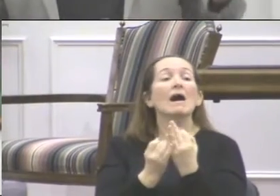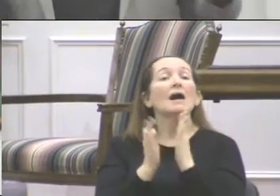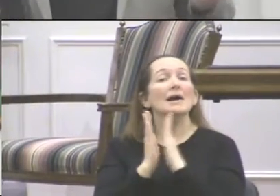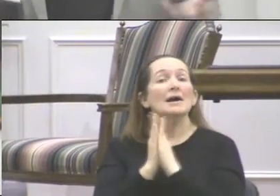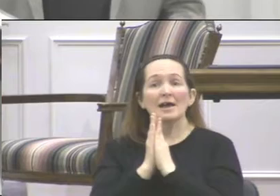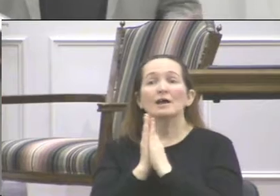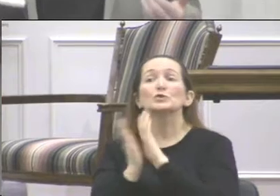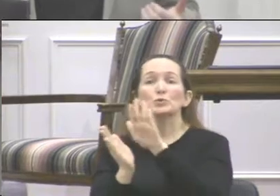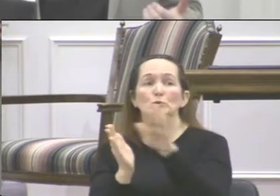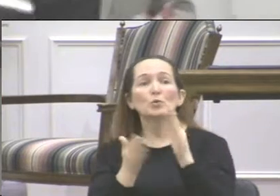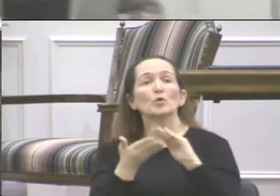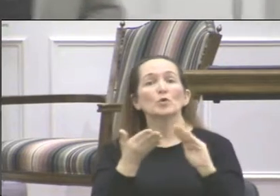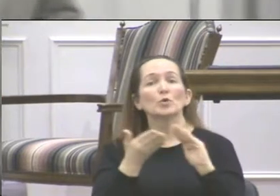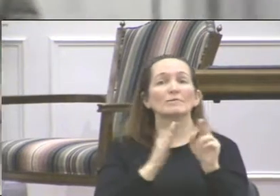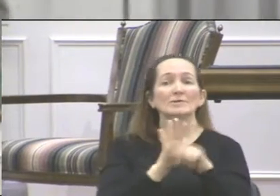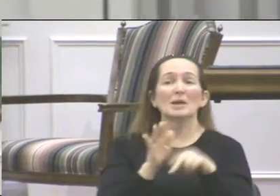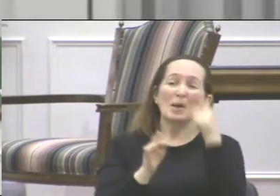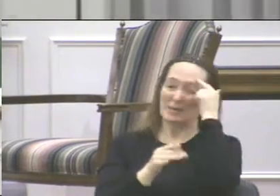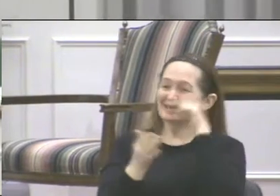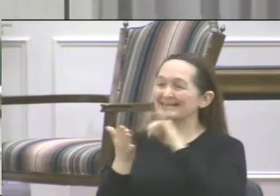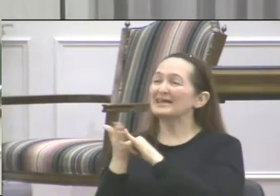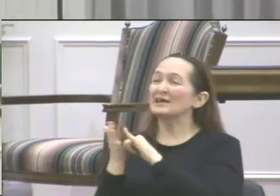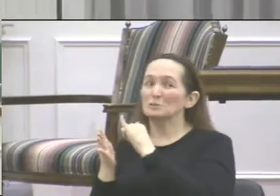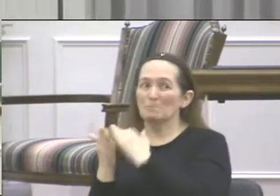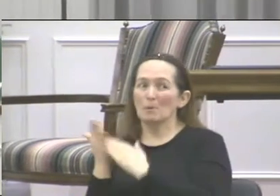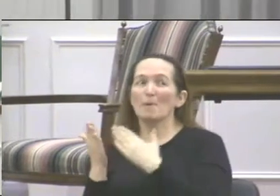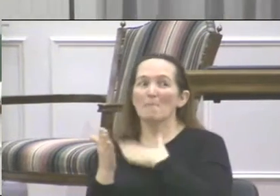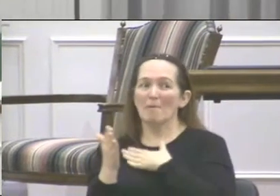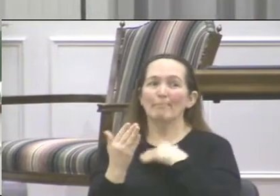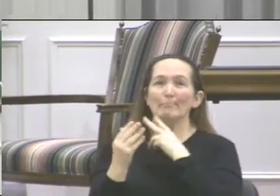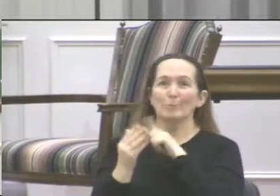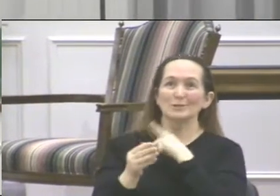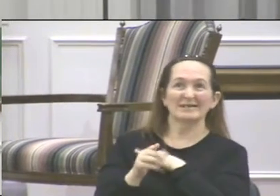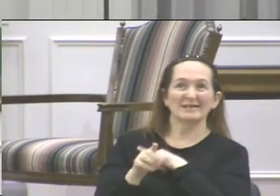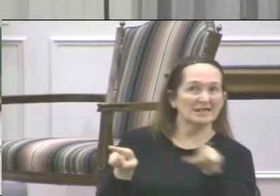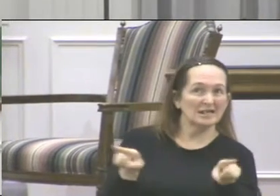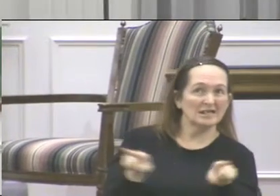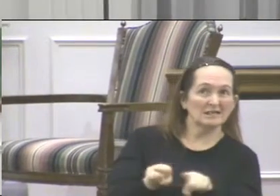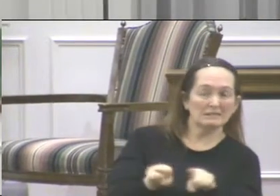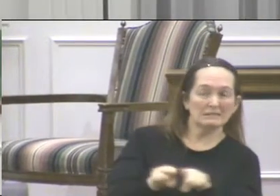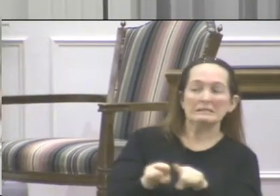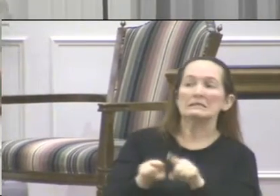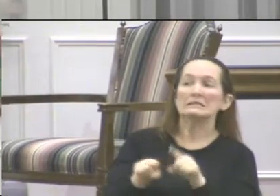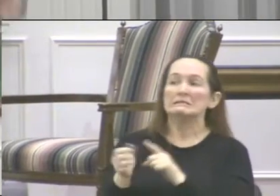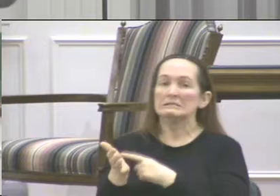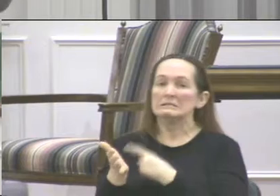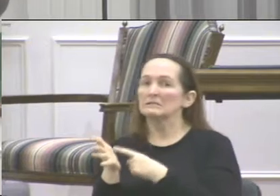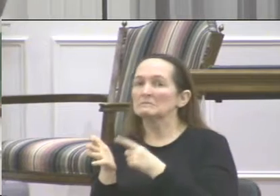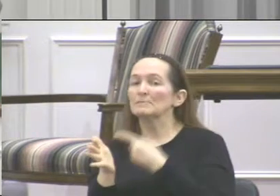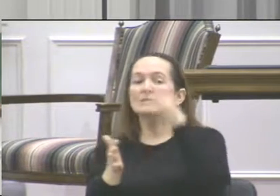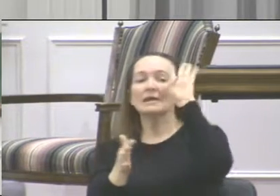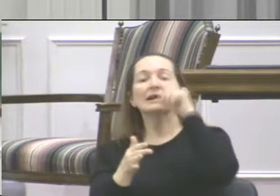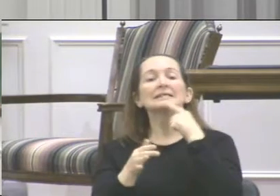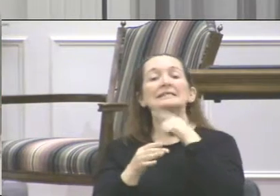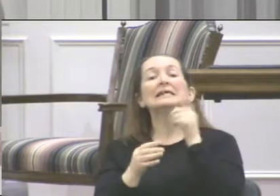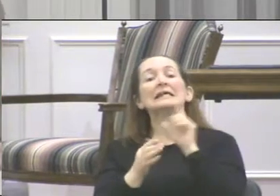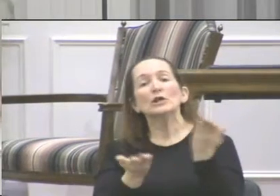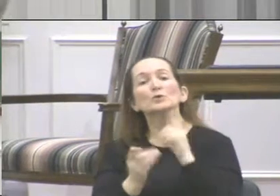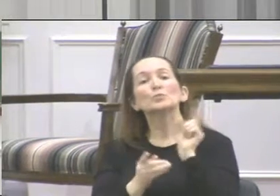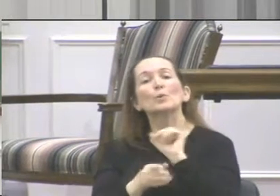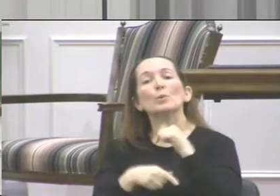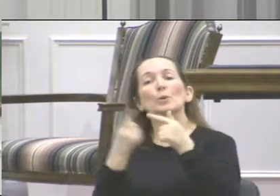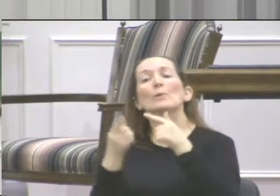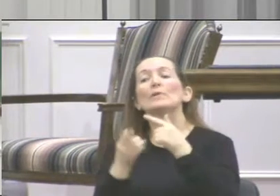I ask your forgiveness because that is part of my personality as well. There are times when God says, here's where we're